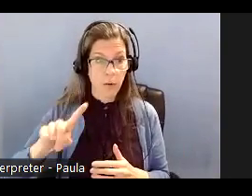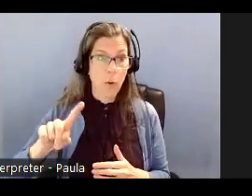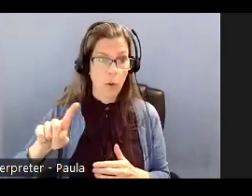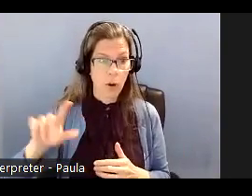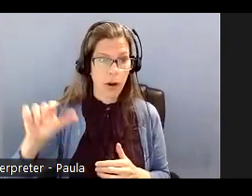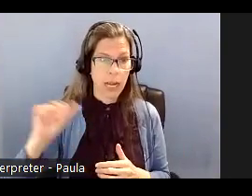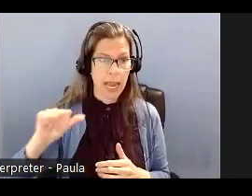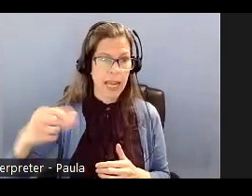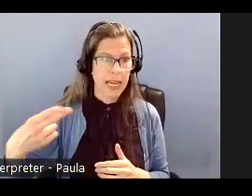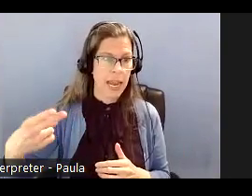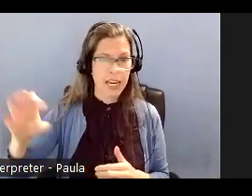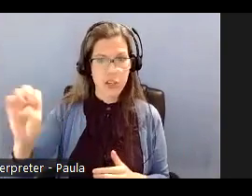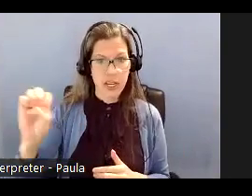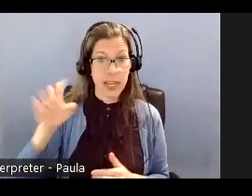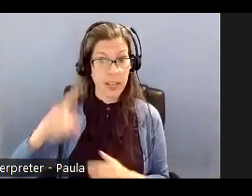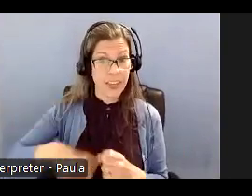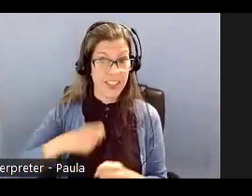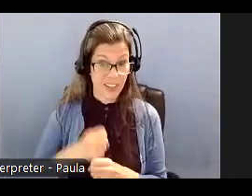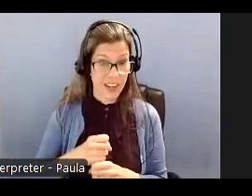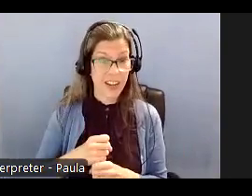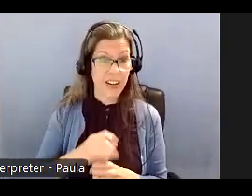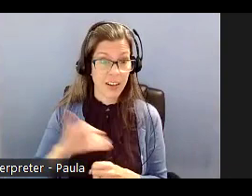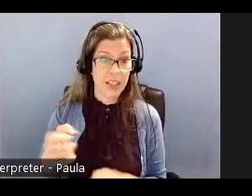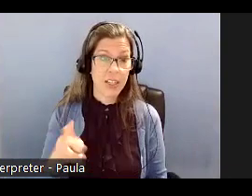June 20th of this year.